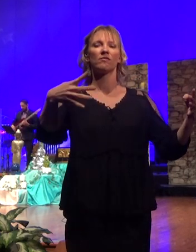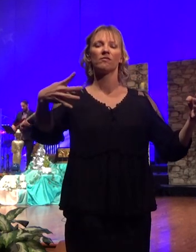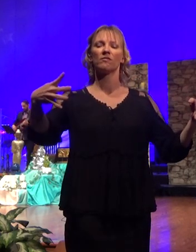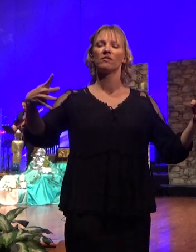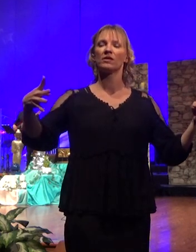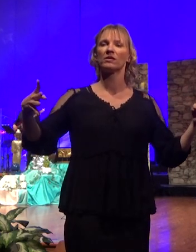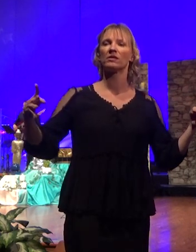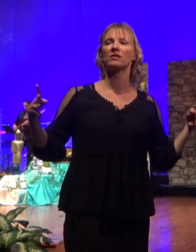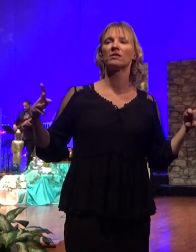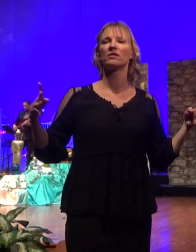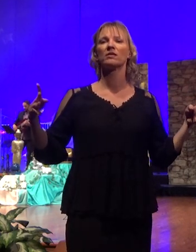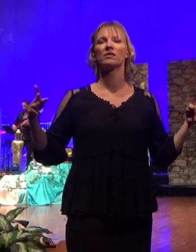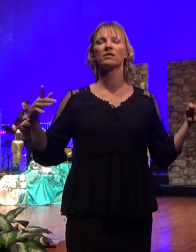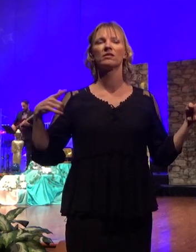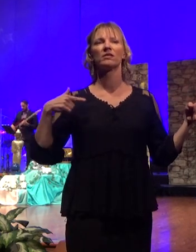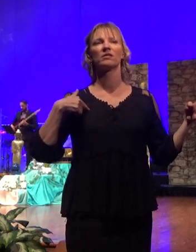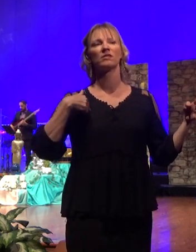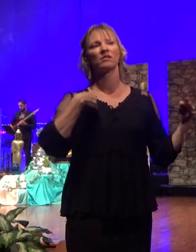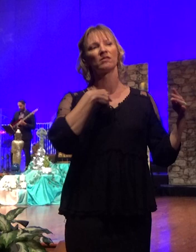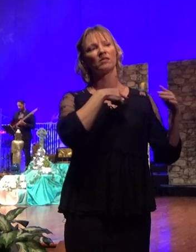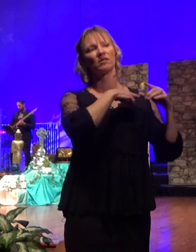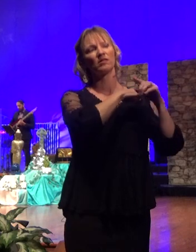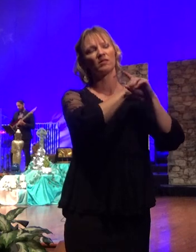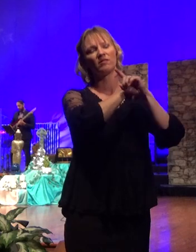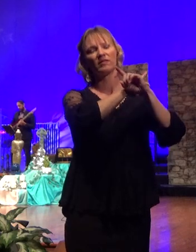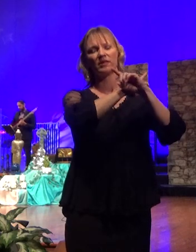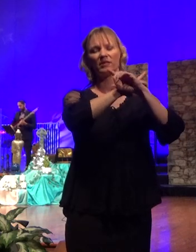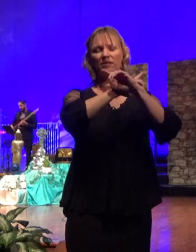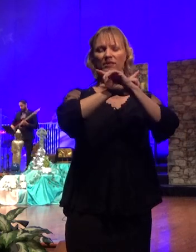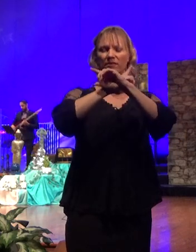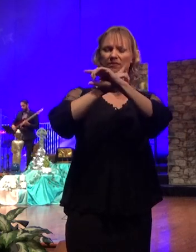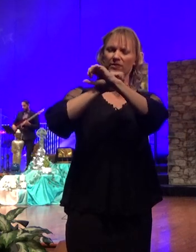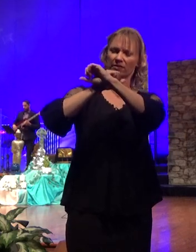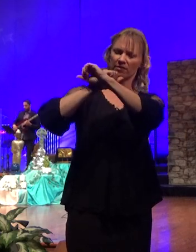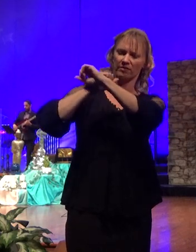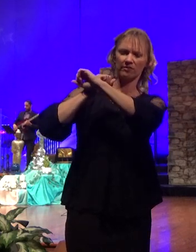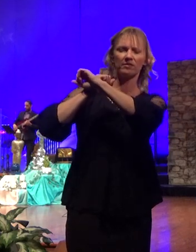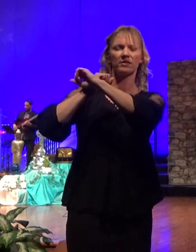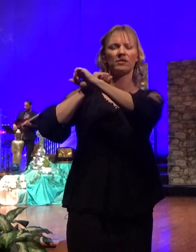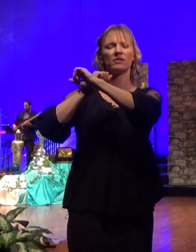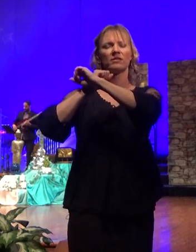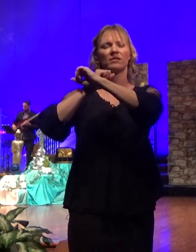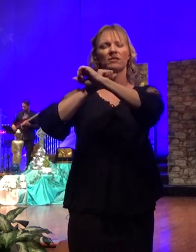my defenses in front of me,